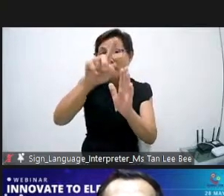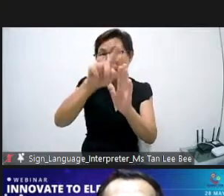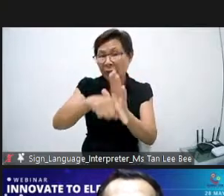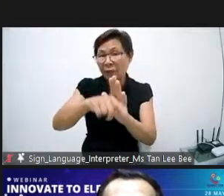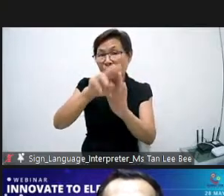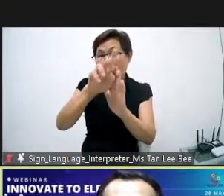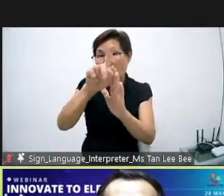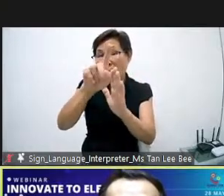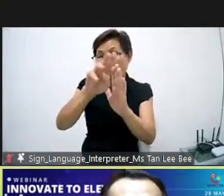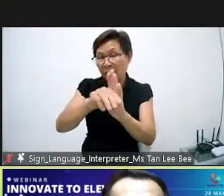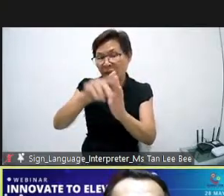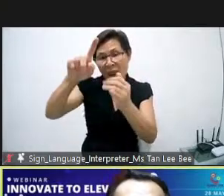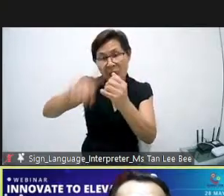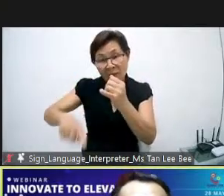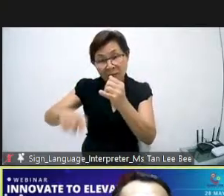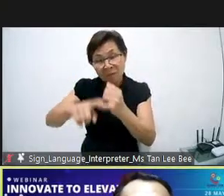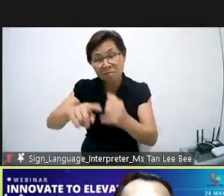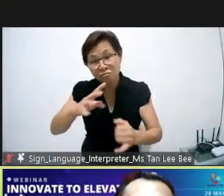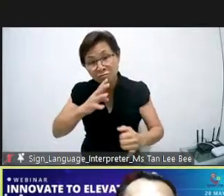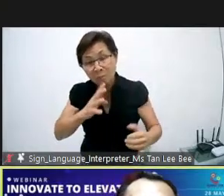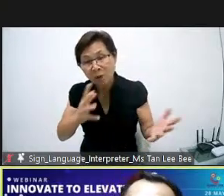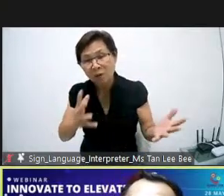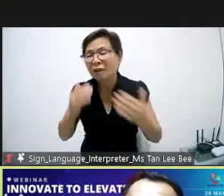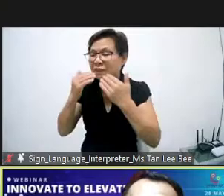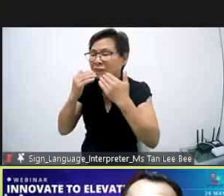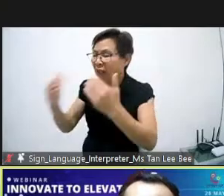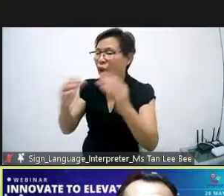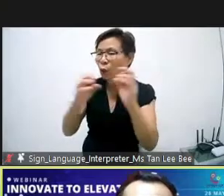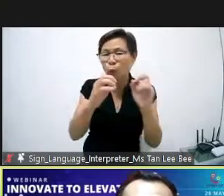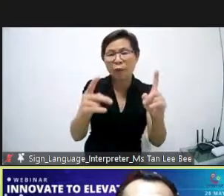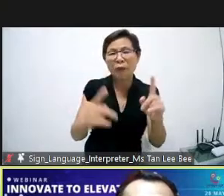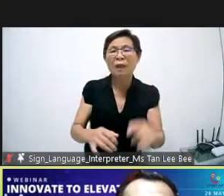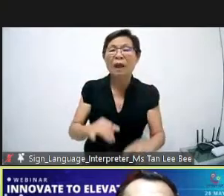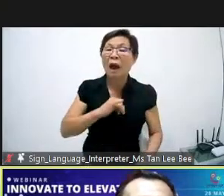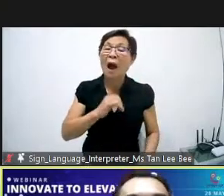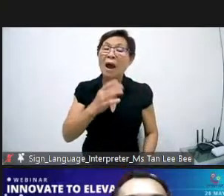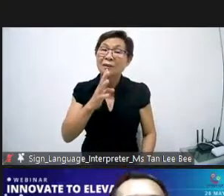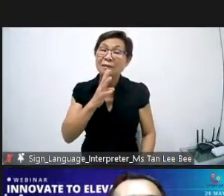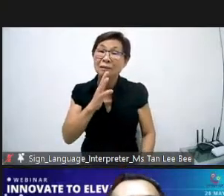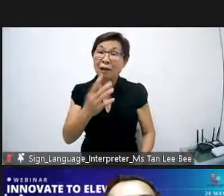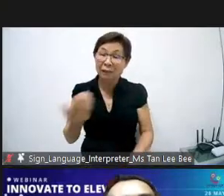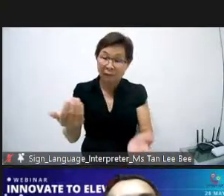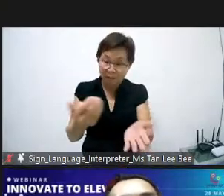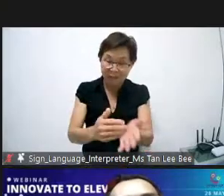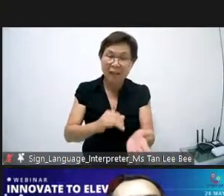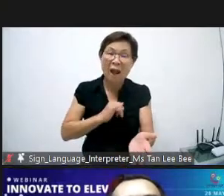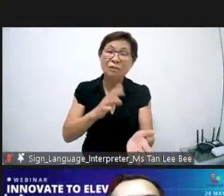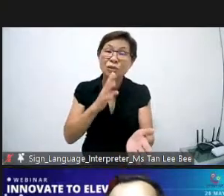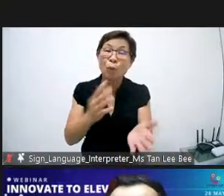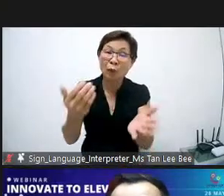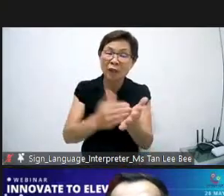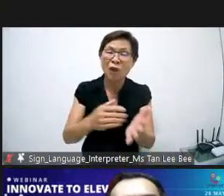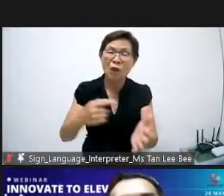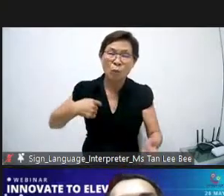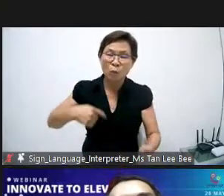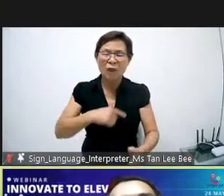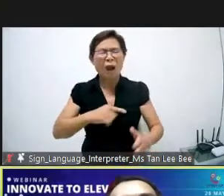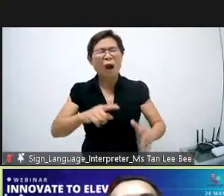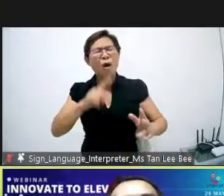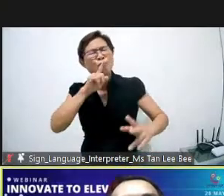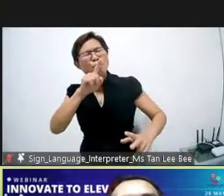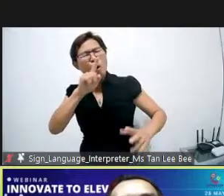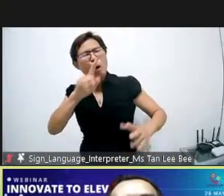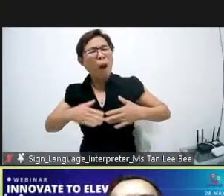Doctor? Okay, thank you very much, Madam Soila. Okay. As I mentioned again, we are really happy, we are